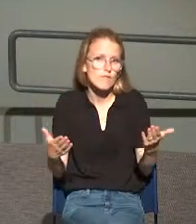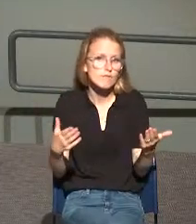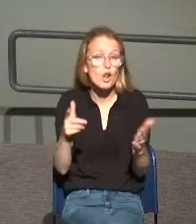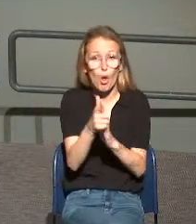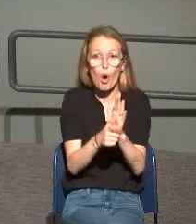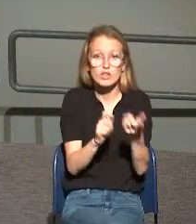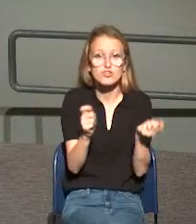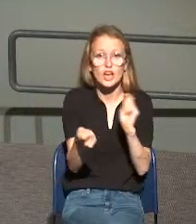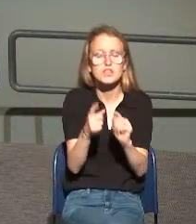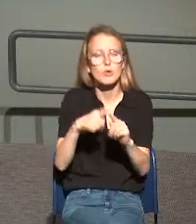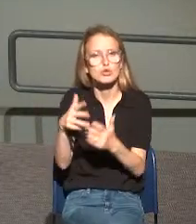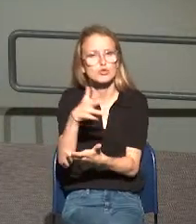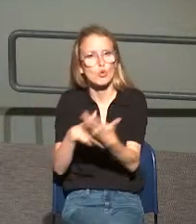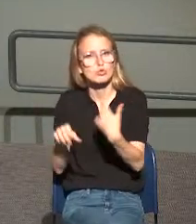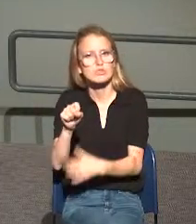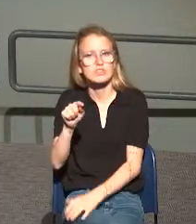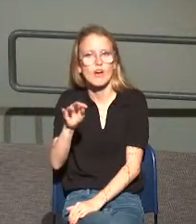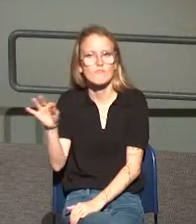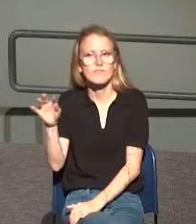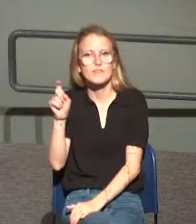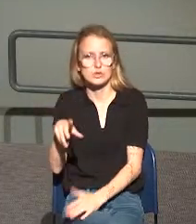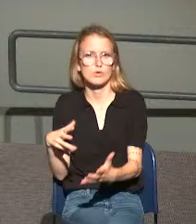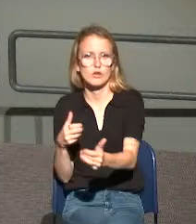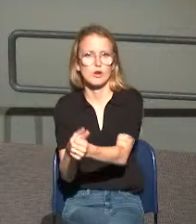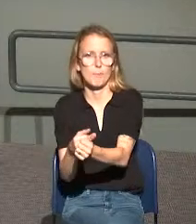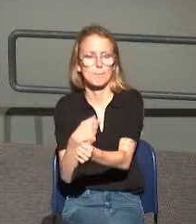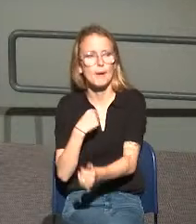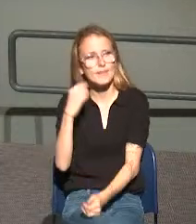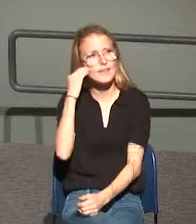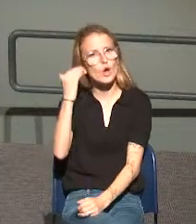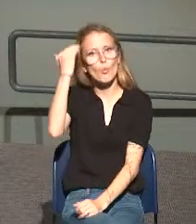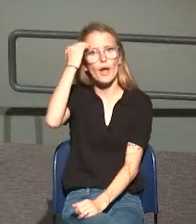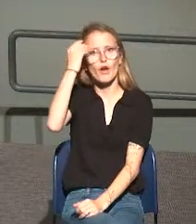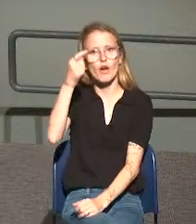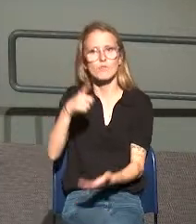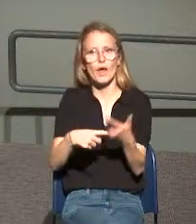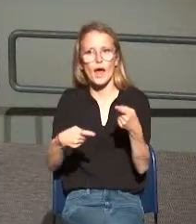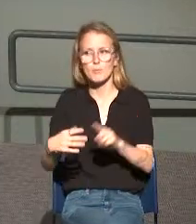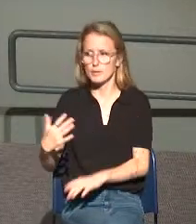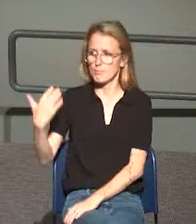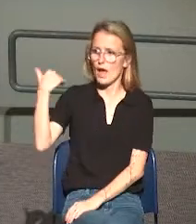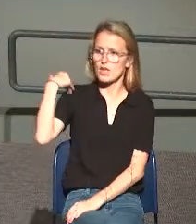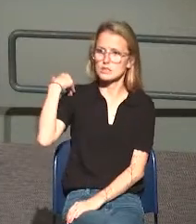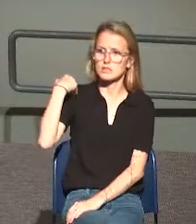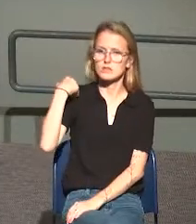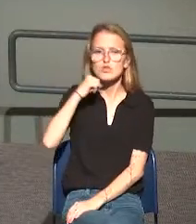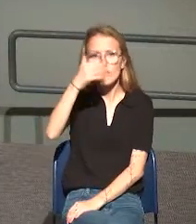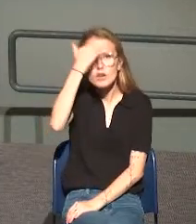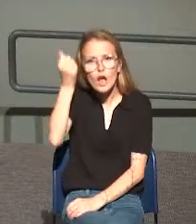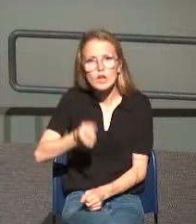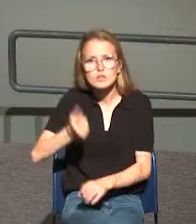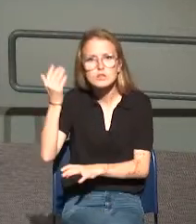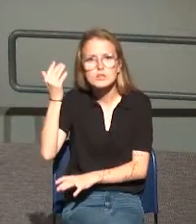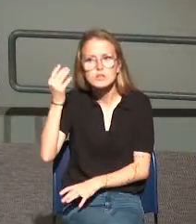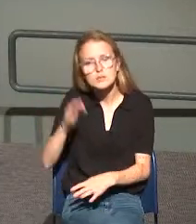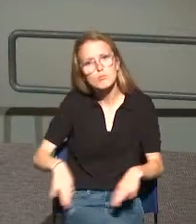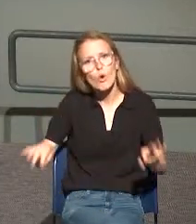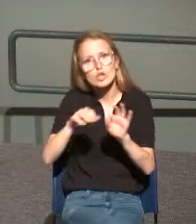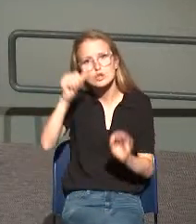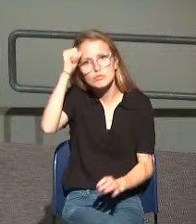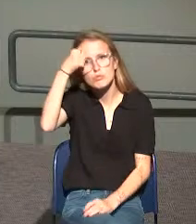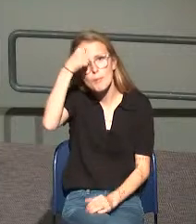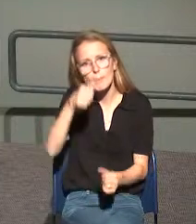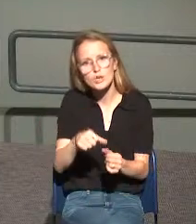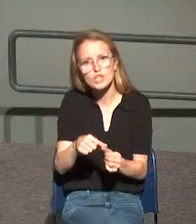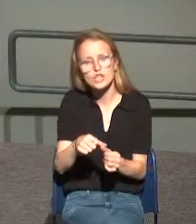lot of social stuff that needs catching up. So I think being aware of what's happened in the past and not forgetting about that is important. And the other point I want to